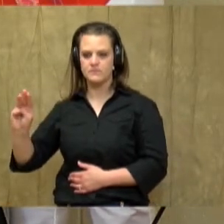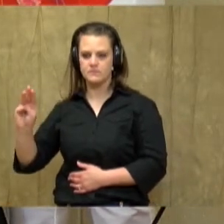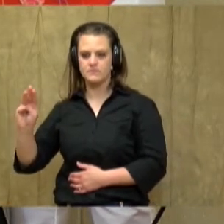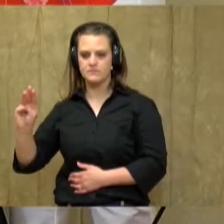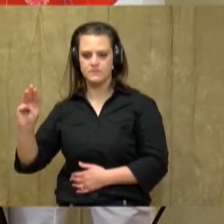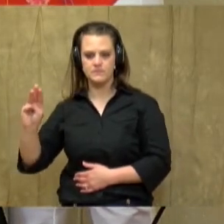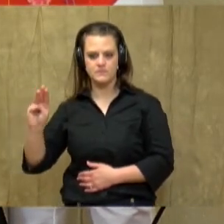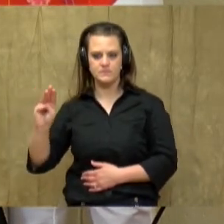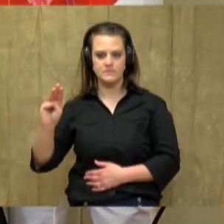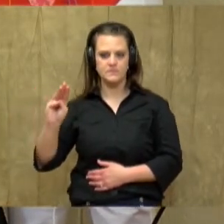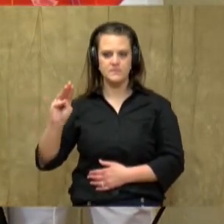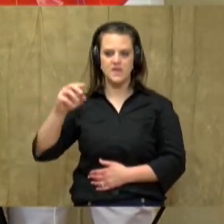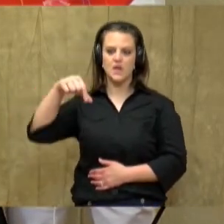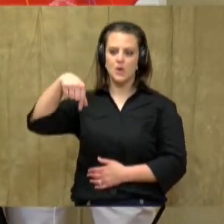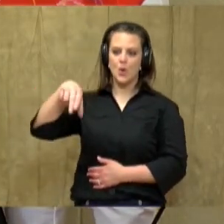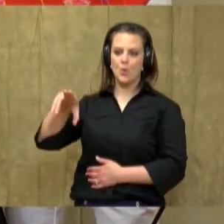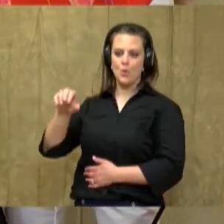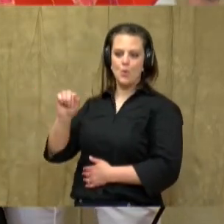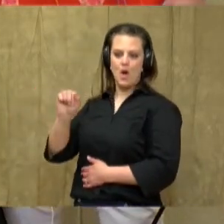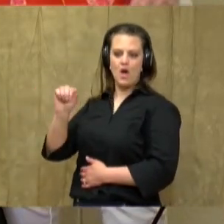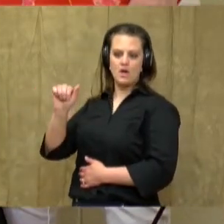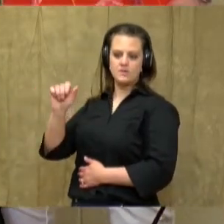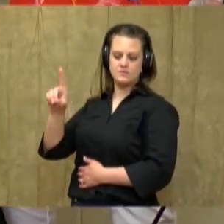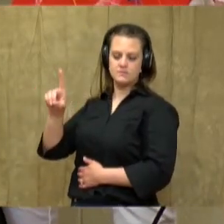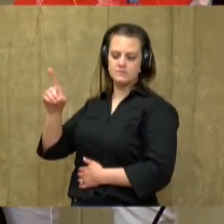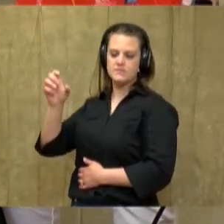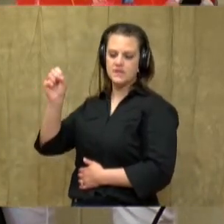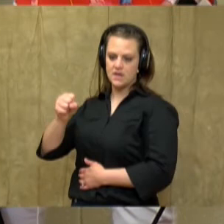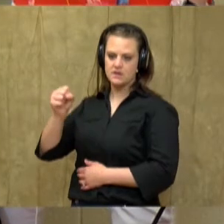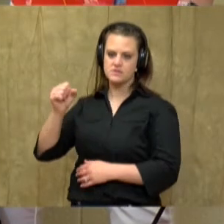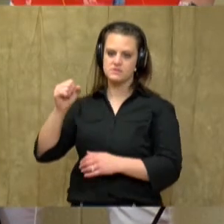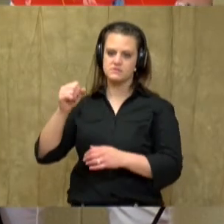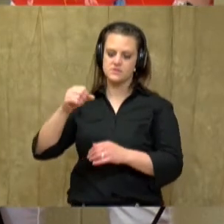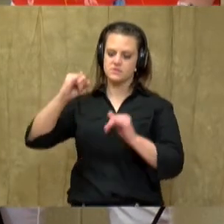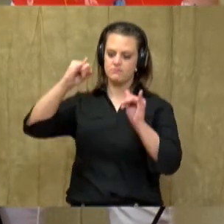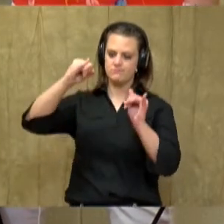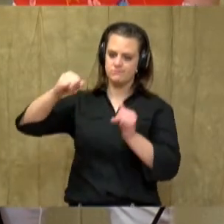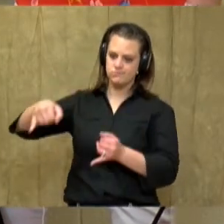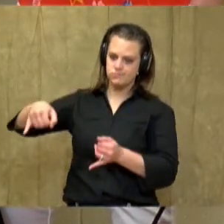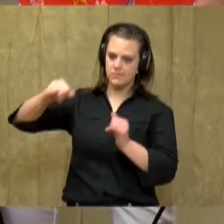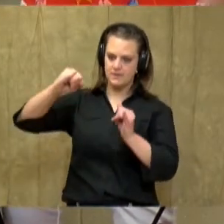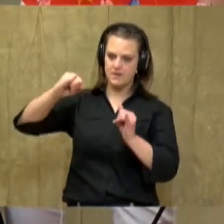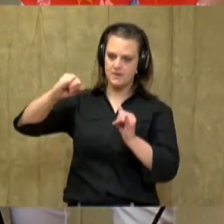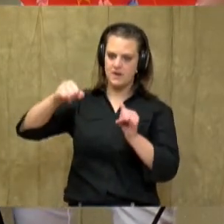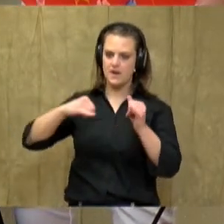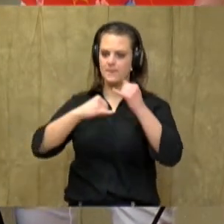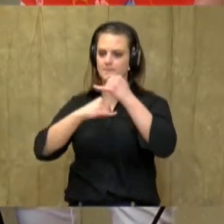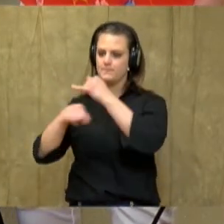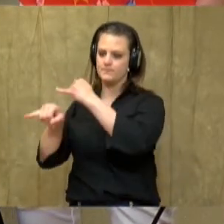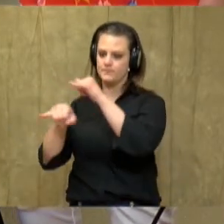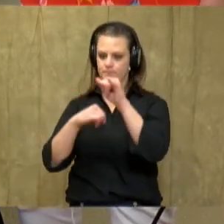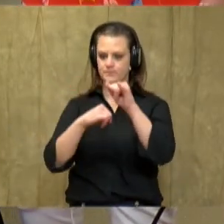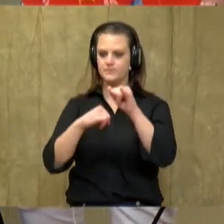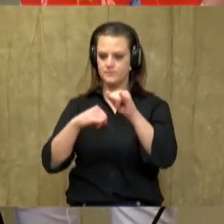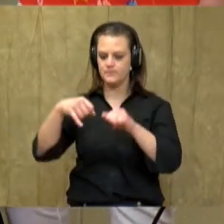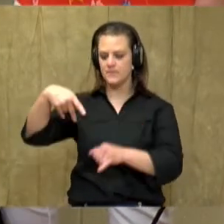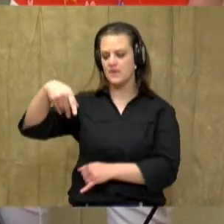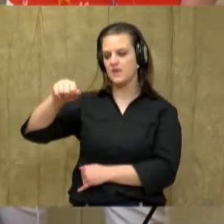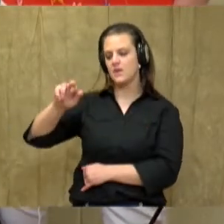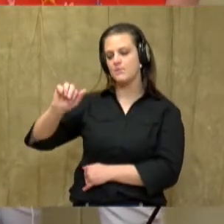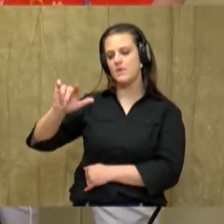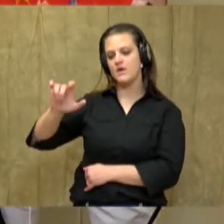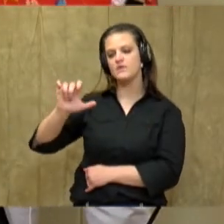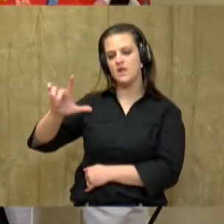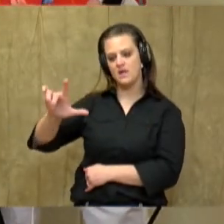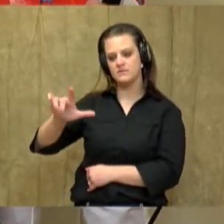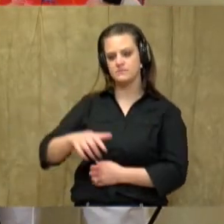parallelogram is a quadrilateral that has 2 pairs of parallel lines. All right, and if